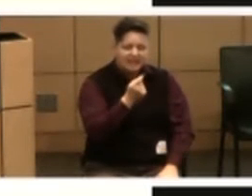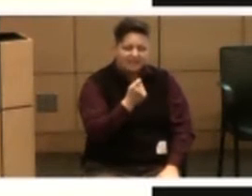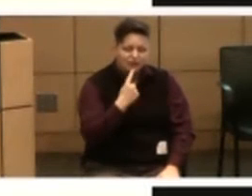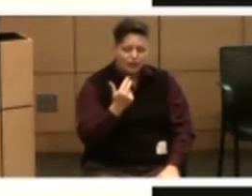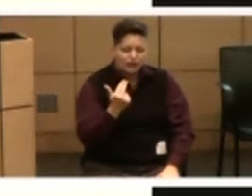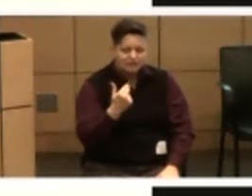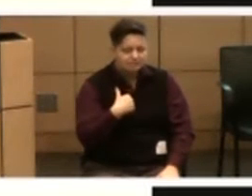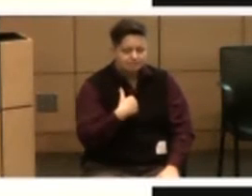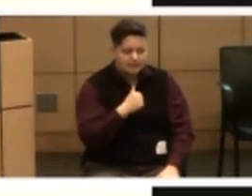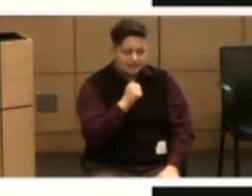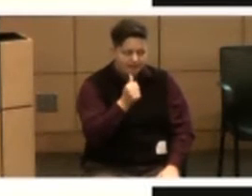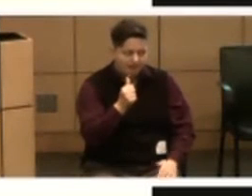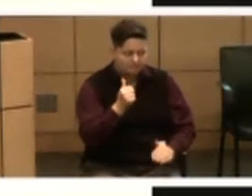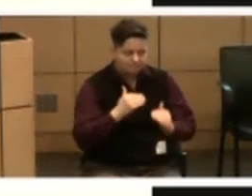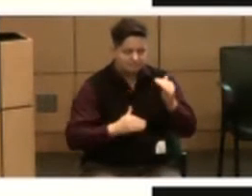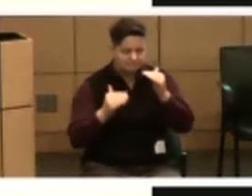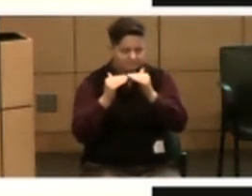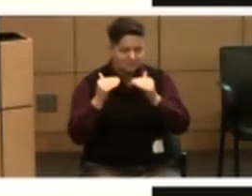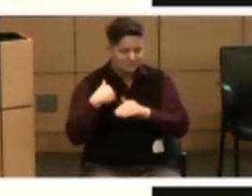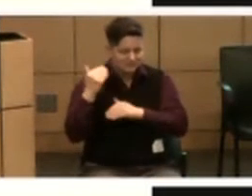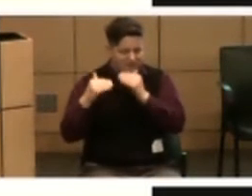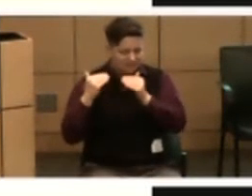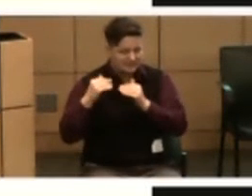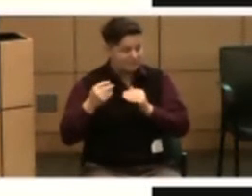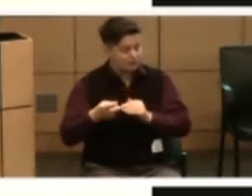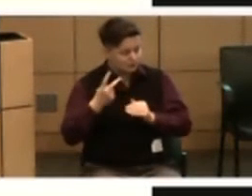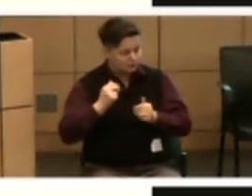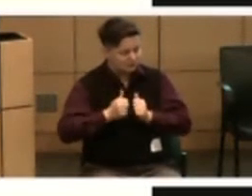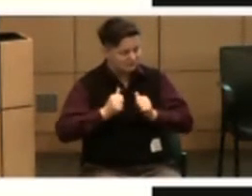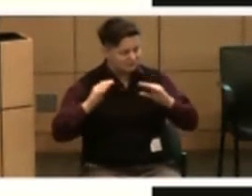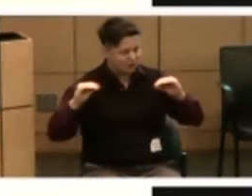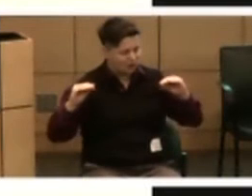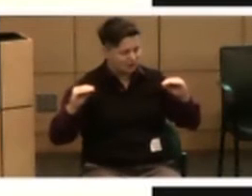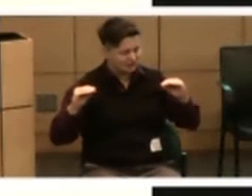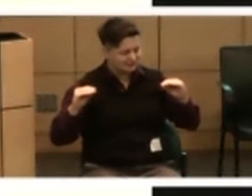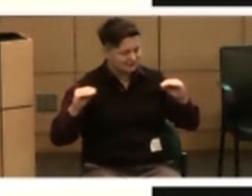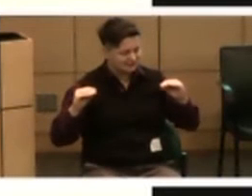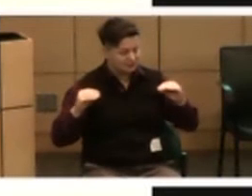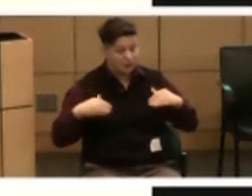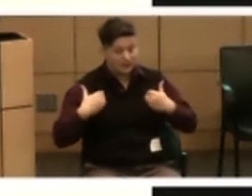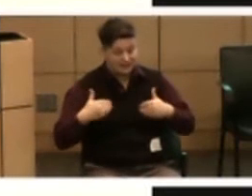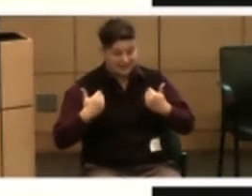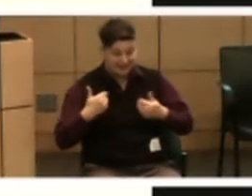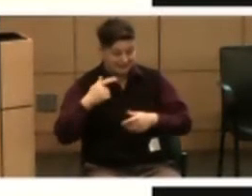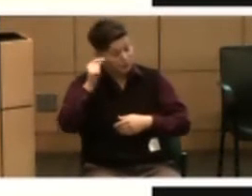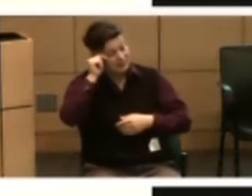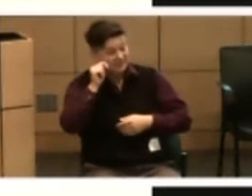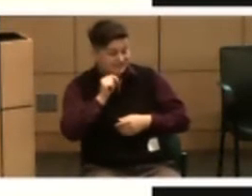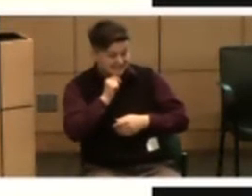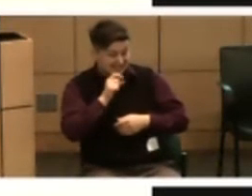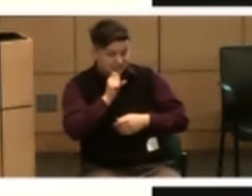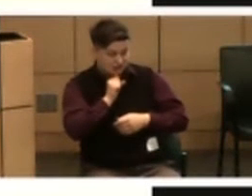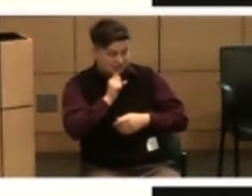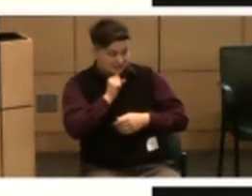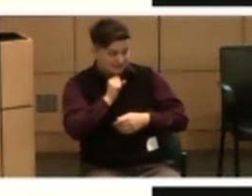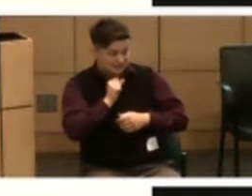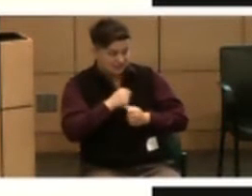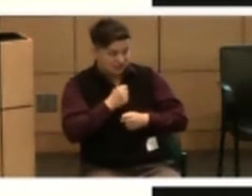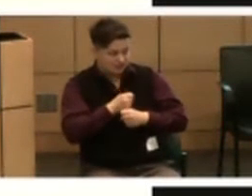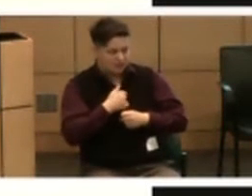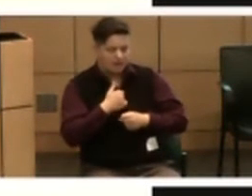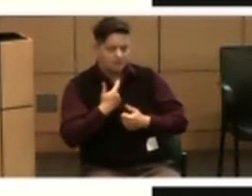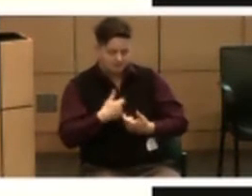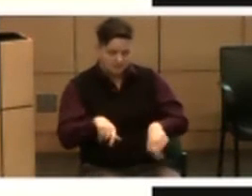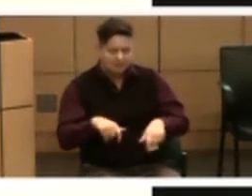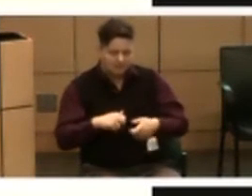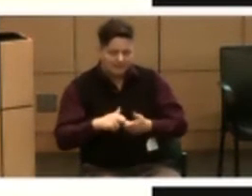other people have observed this. And so even in the early teenage years, this is a substantial problem. Okay? I'm